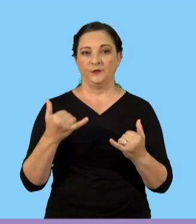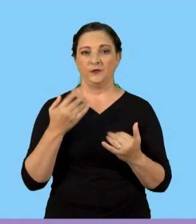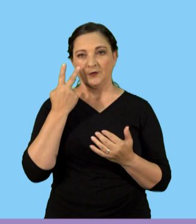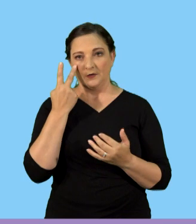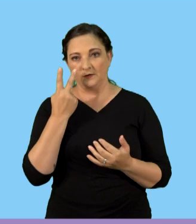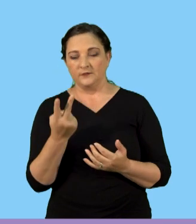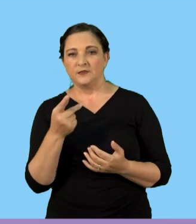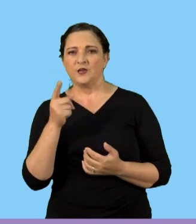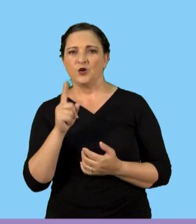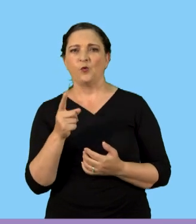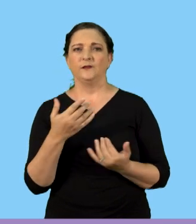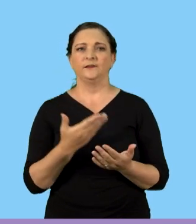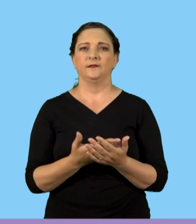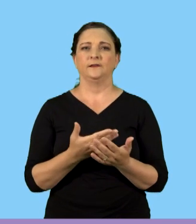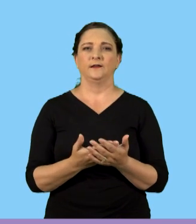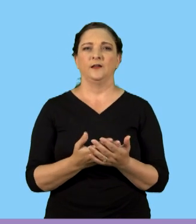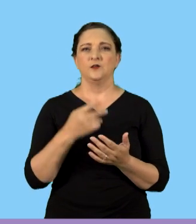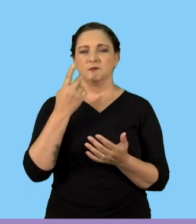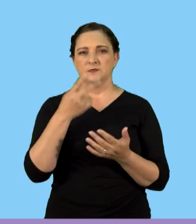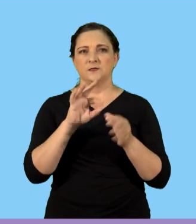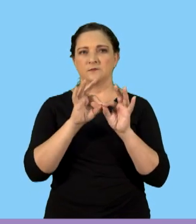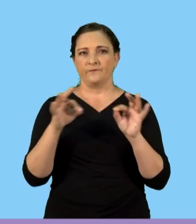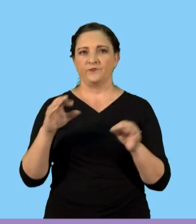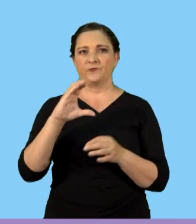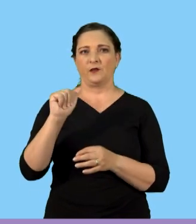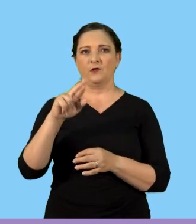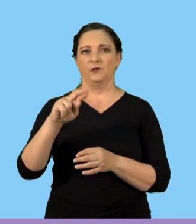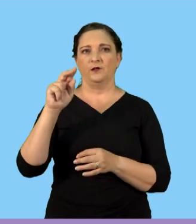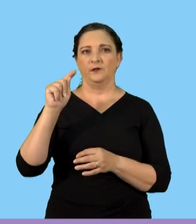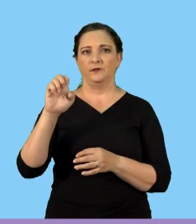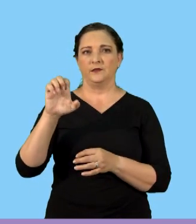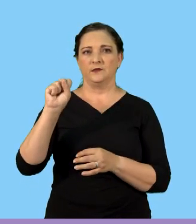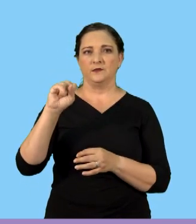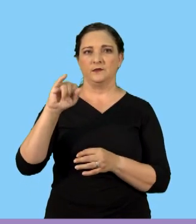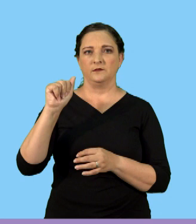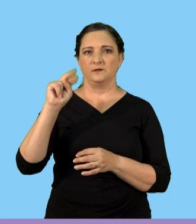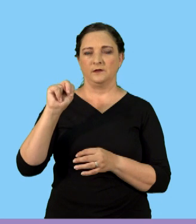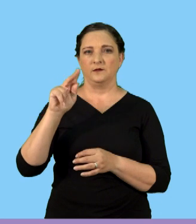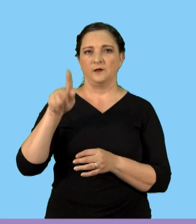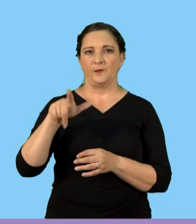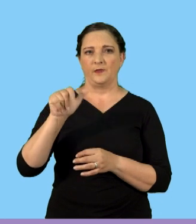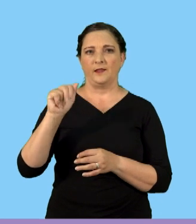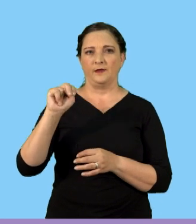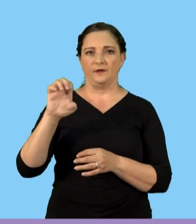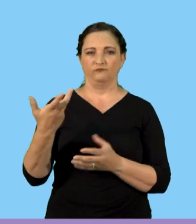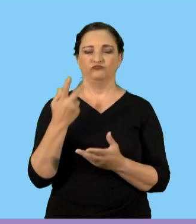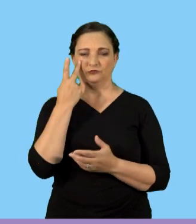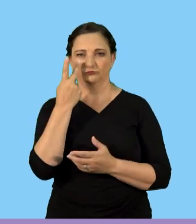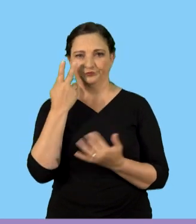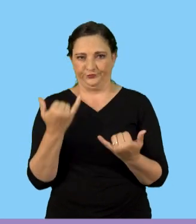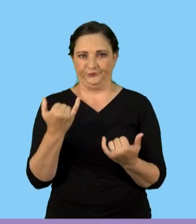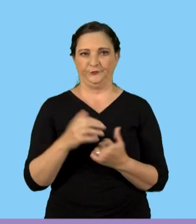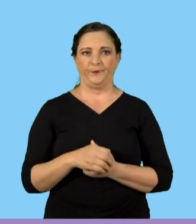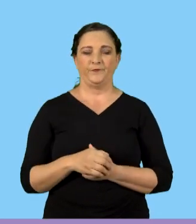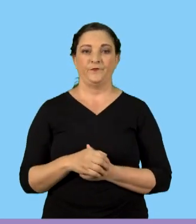use these ordered pairs to sketch our Cartesian plane quickly. So let's go over to